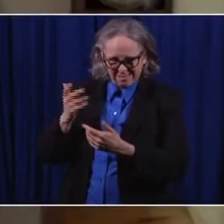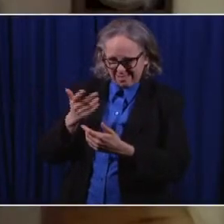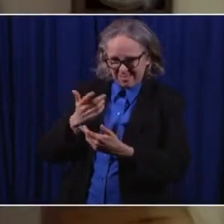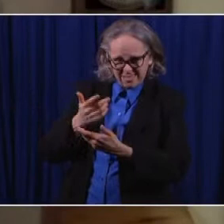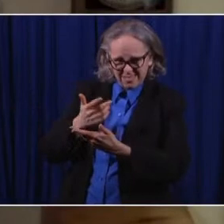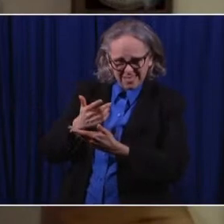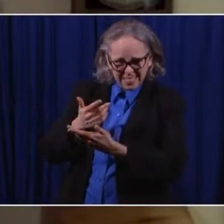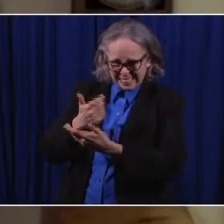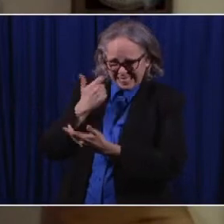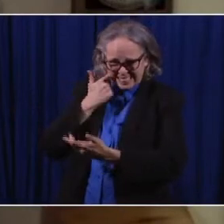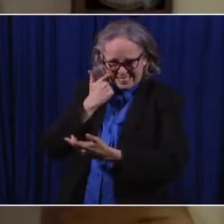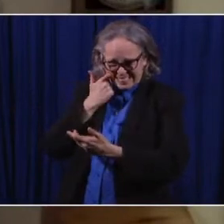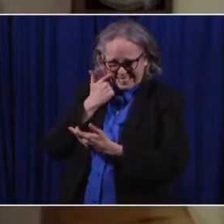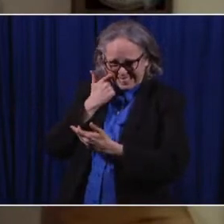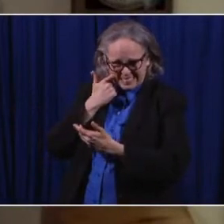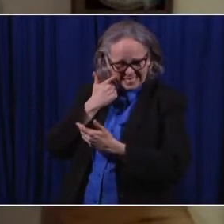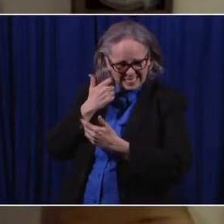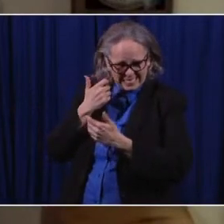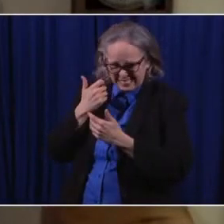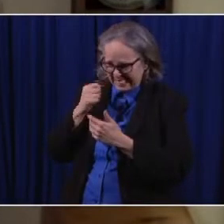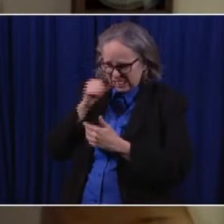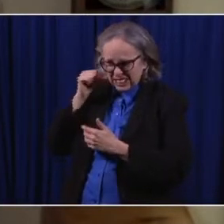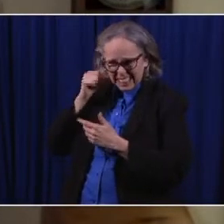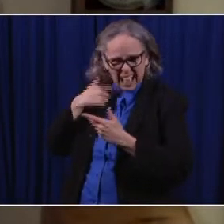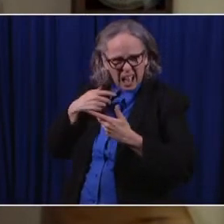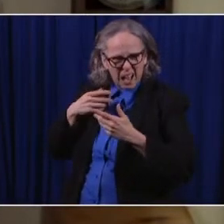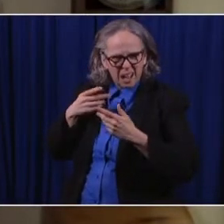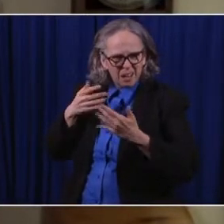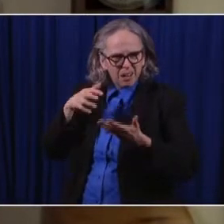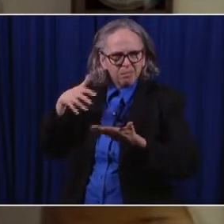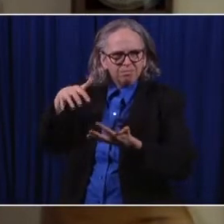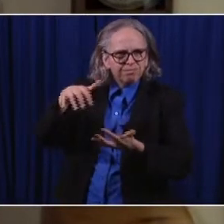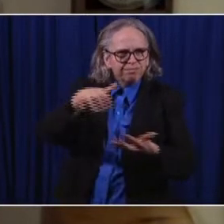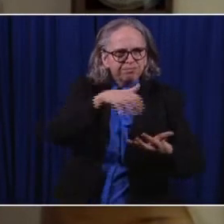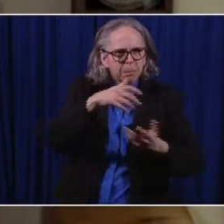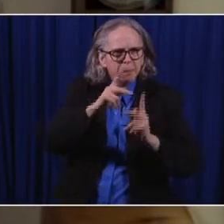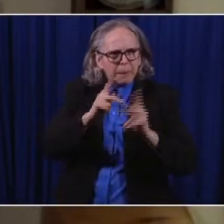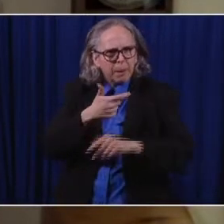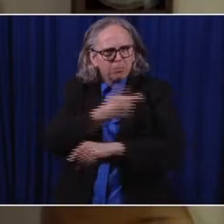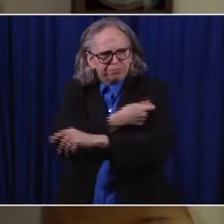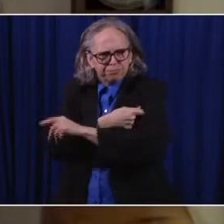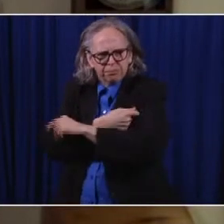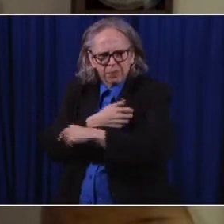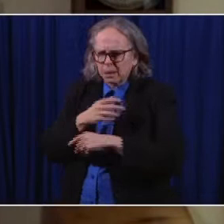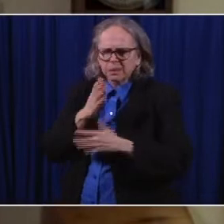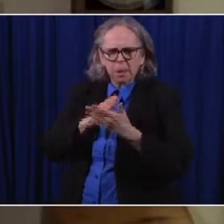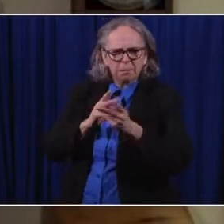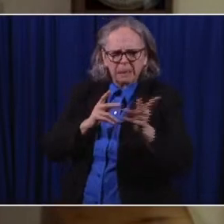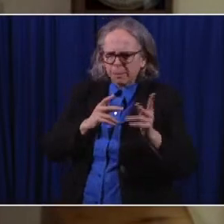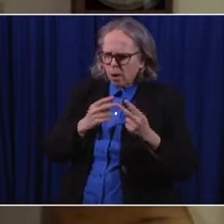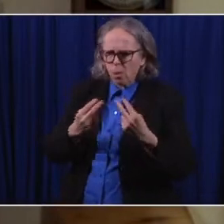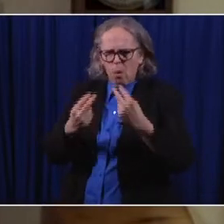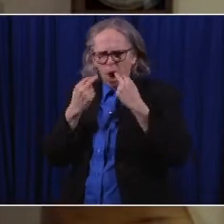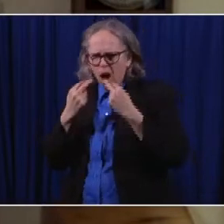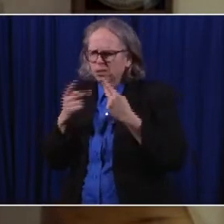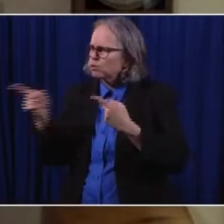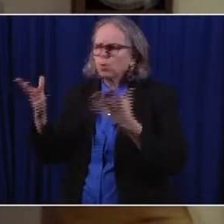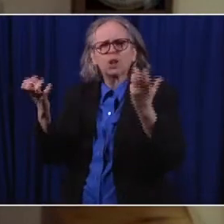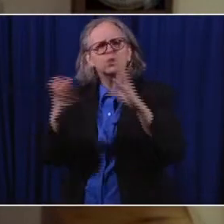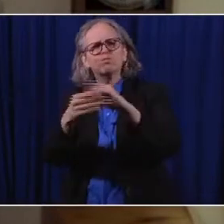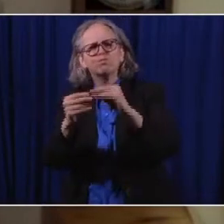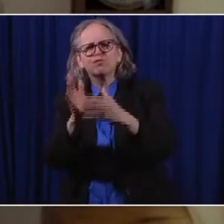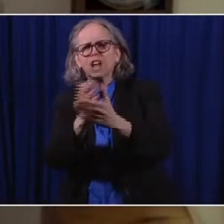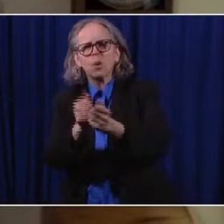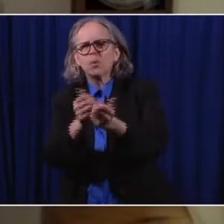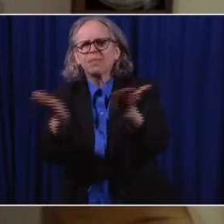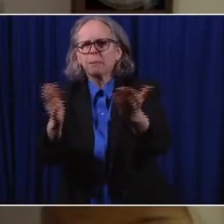it today and yesterday. And if someone is watching this on TV, what do you want them to know about the shot, the